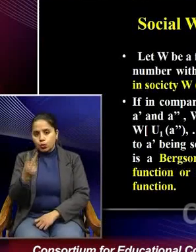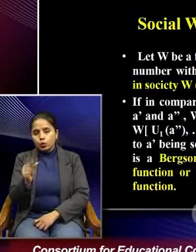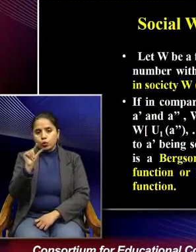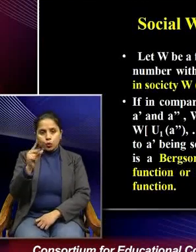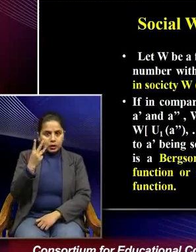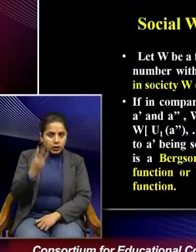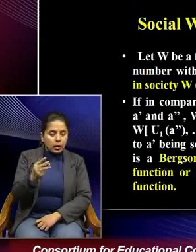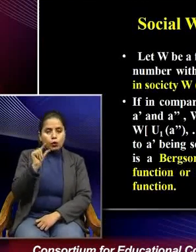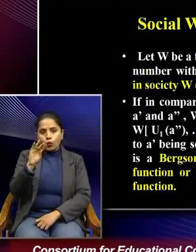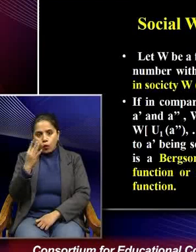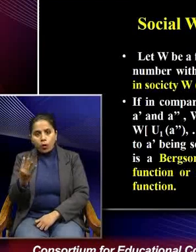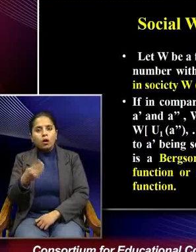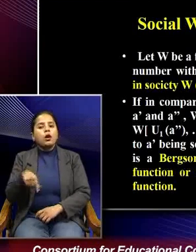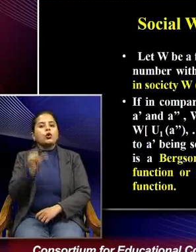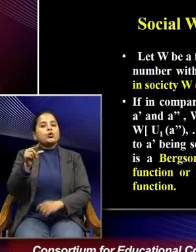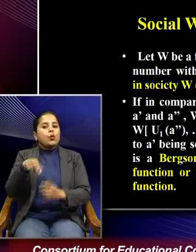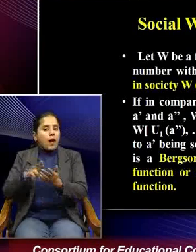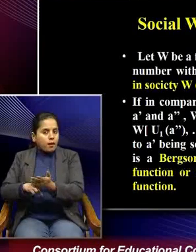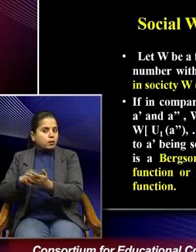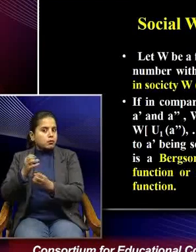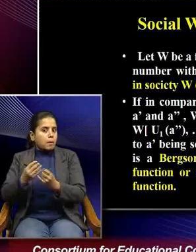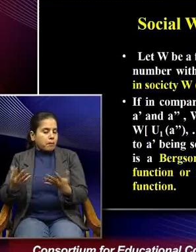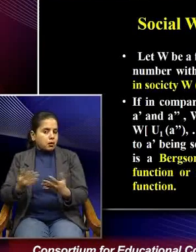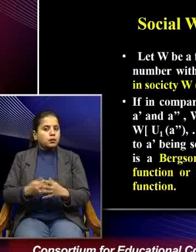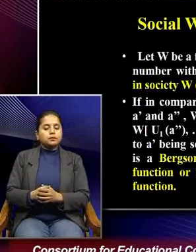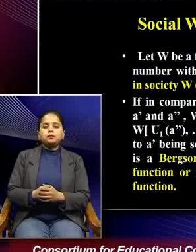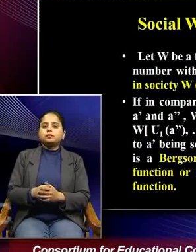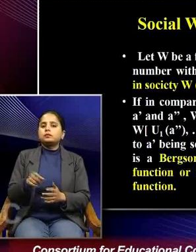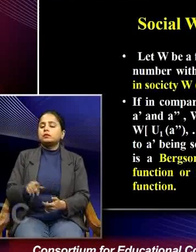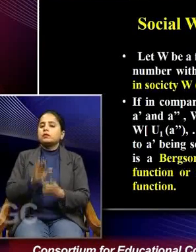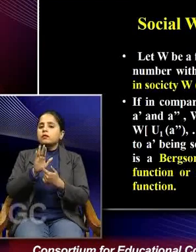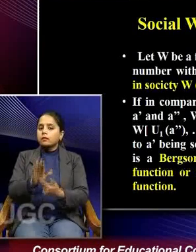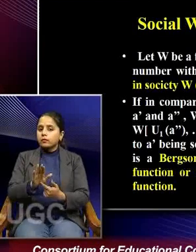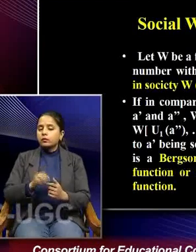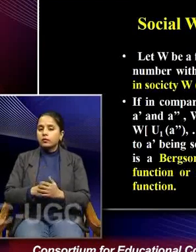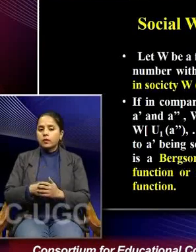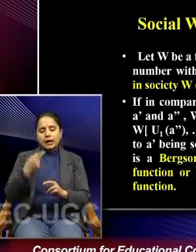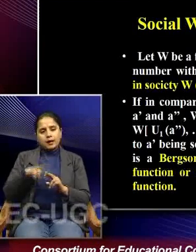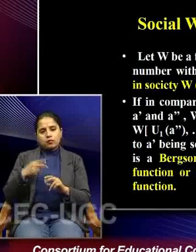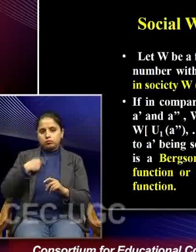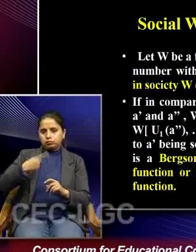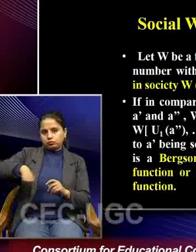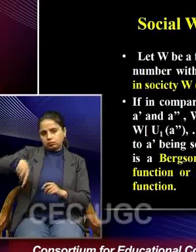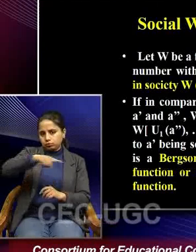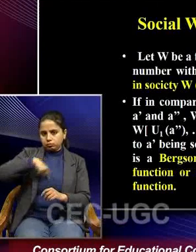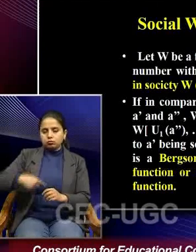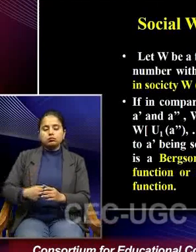U4 and so on till UN. It is if we are